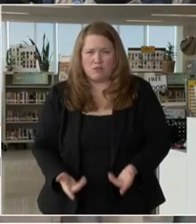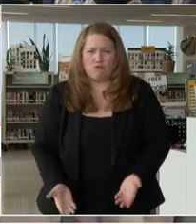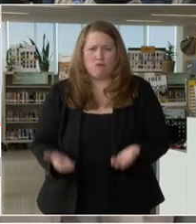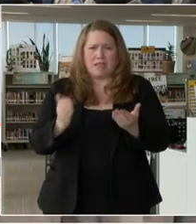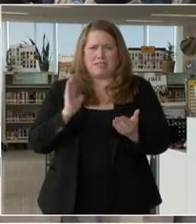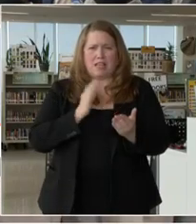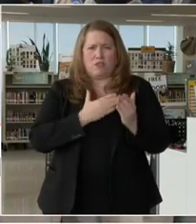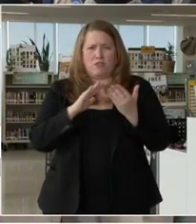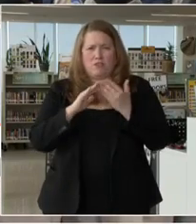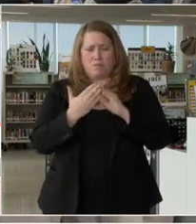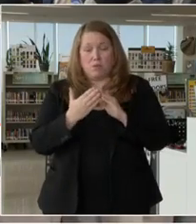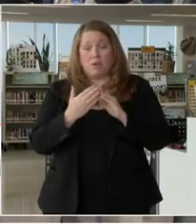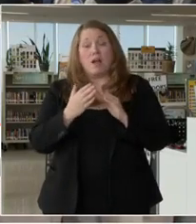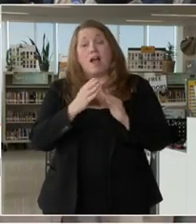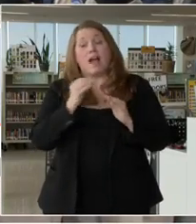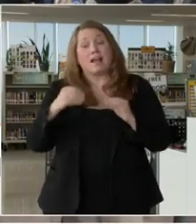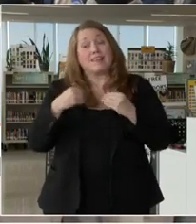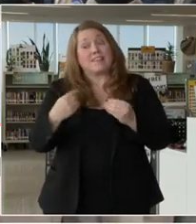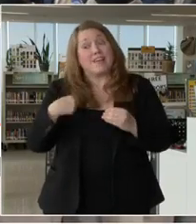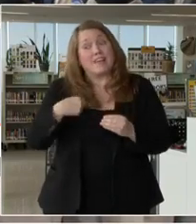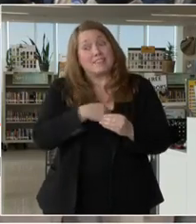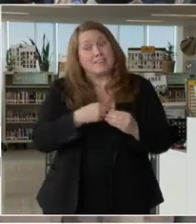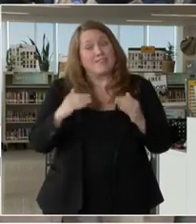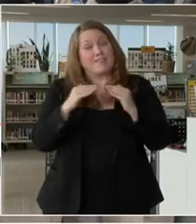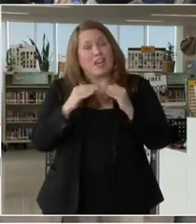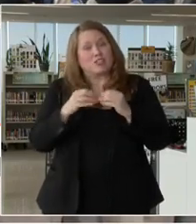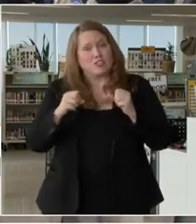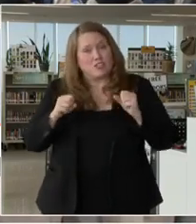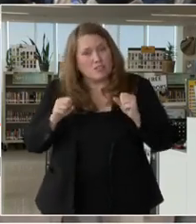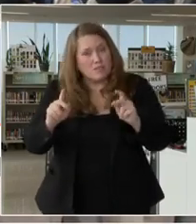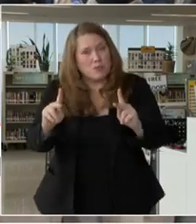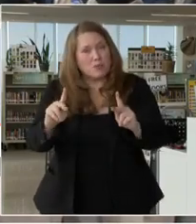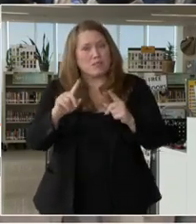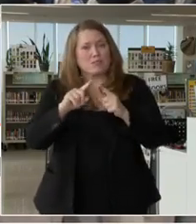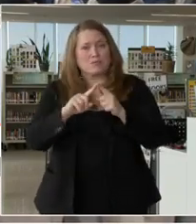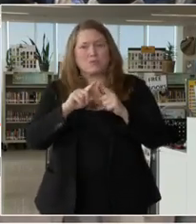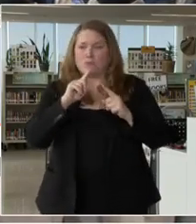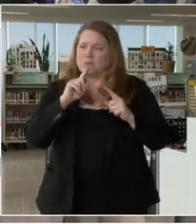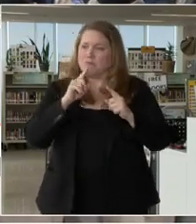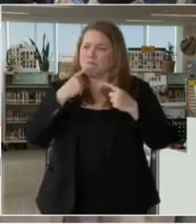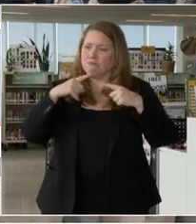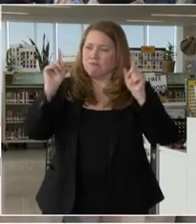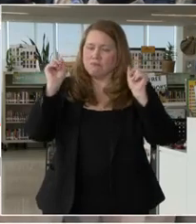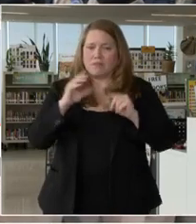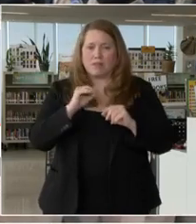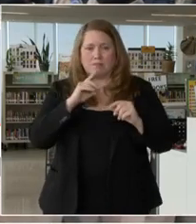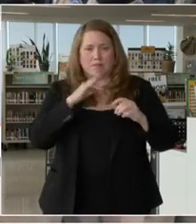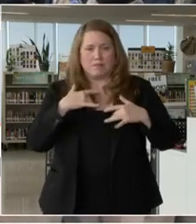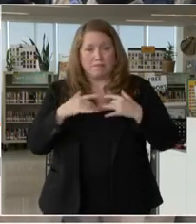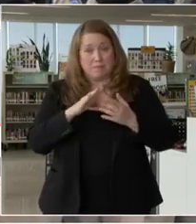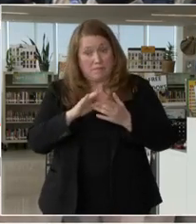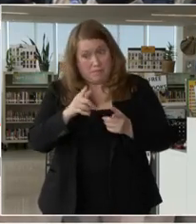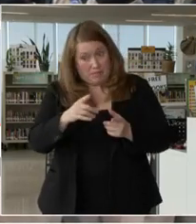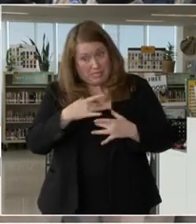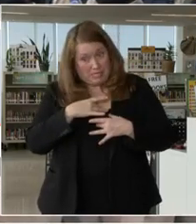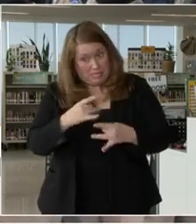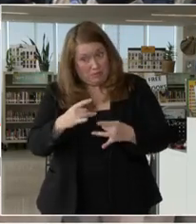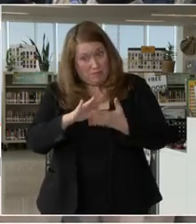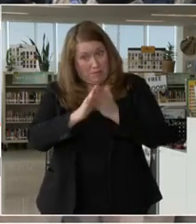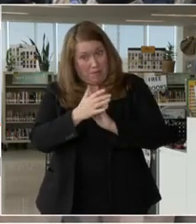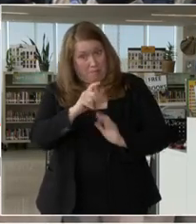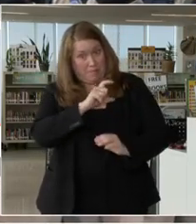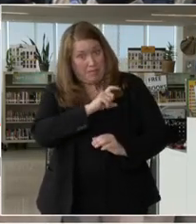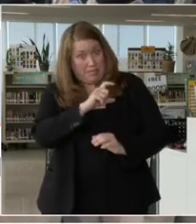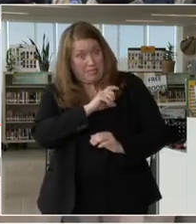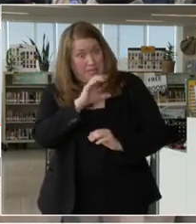fair shot. So I'm excited that you guys are here. I'm excited that you guys are interested in becoming police cadets.